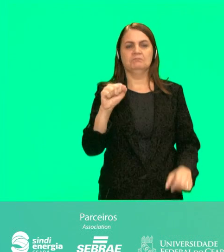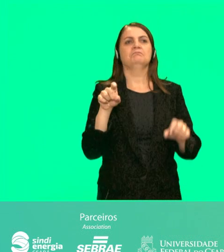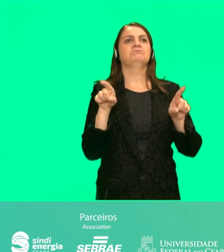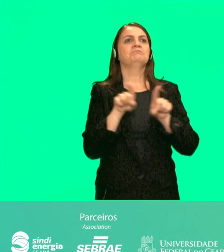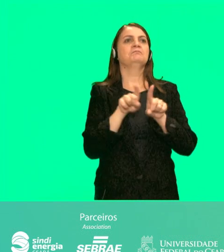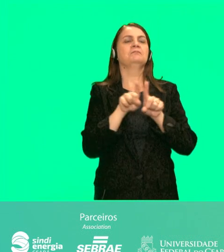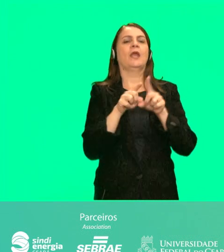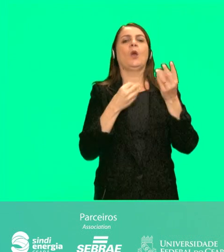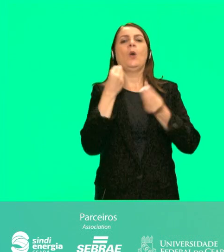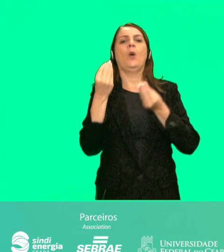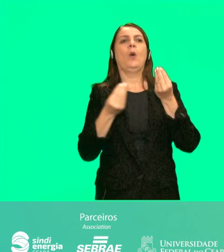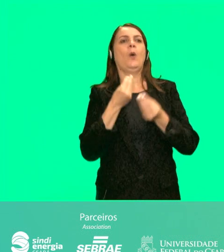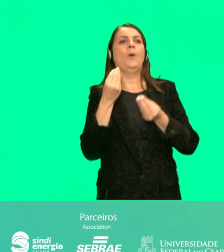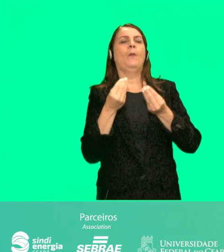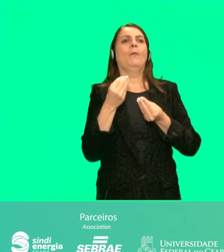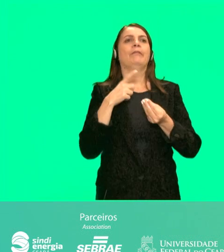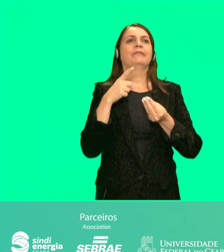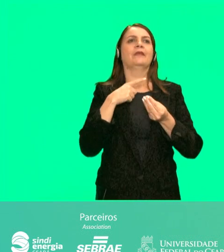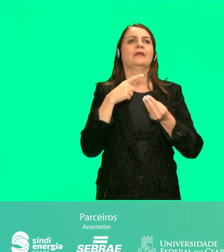the ammonia transport